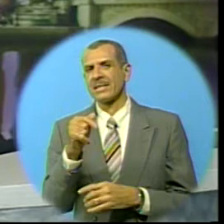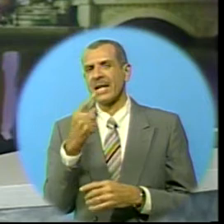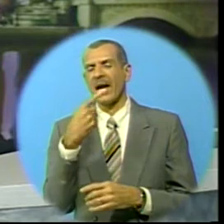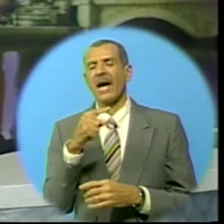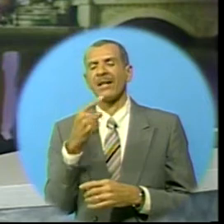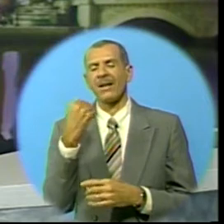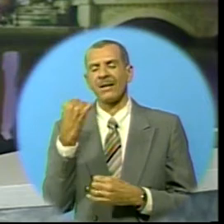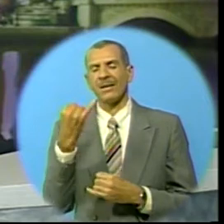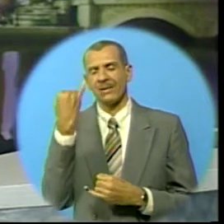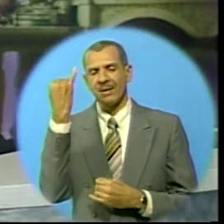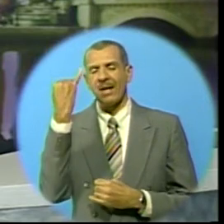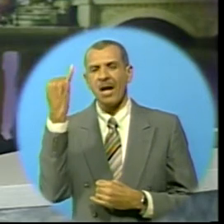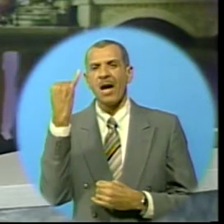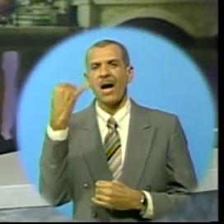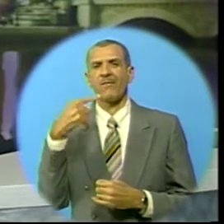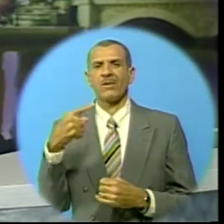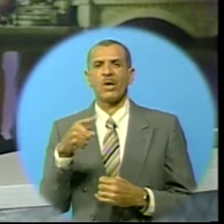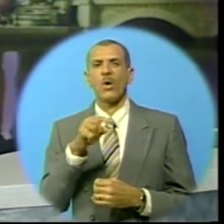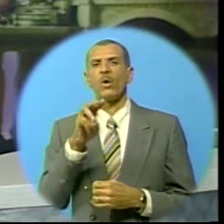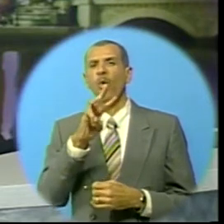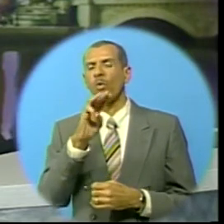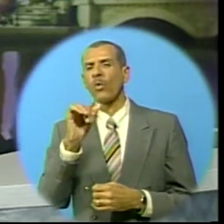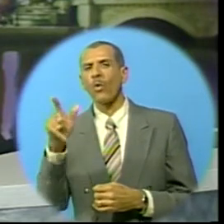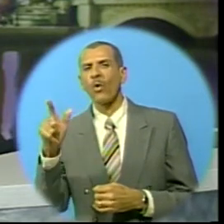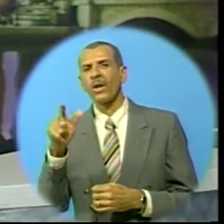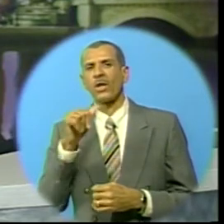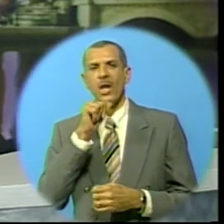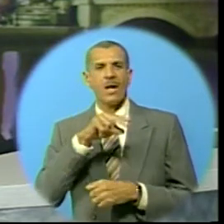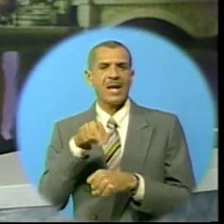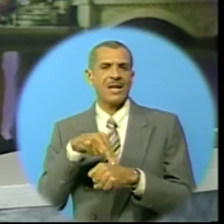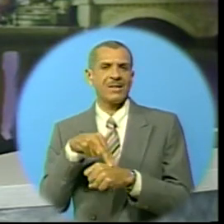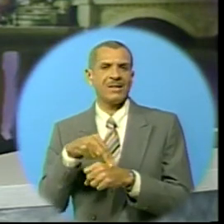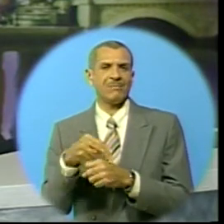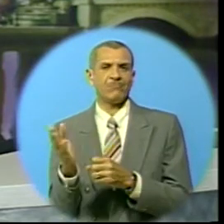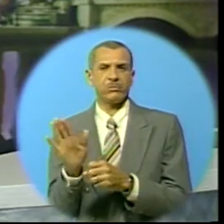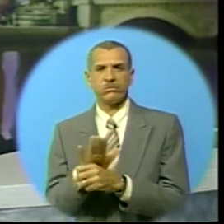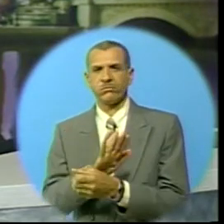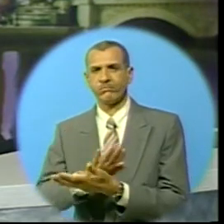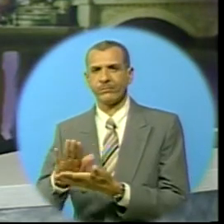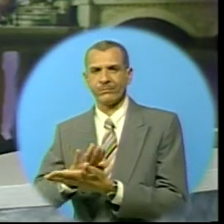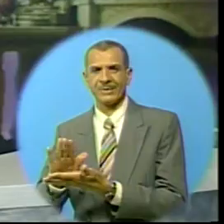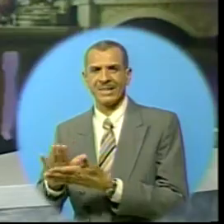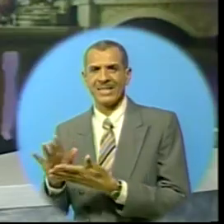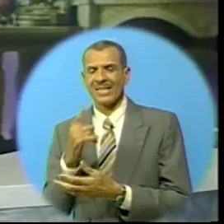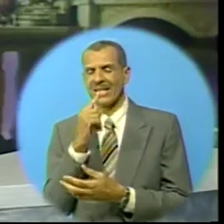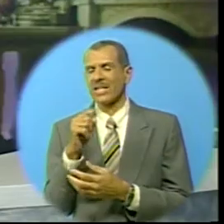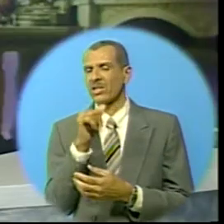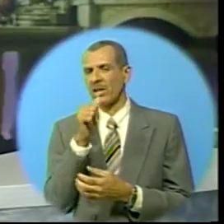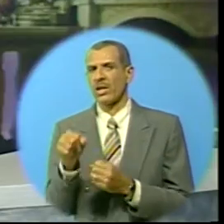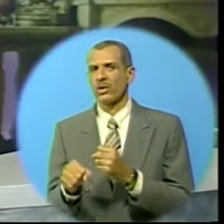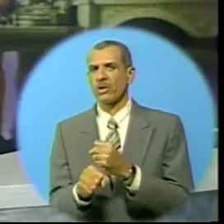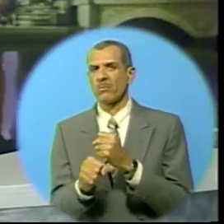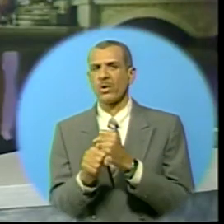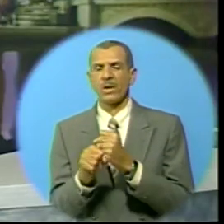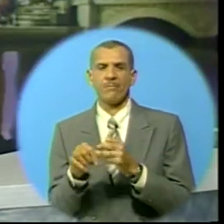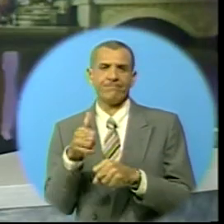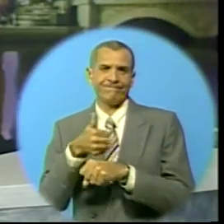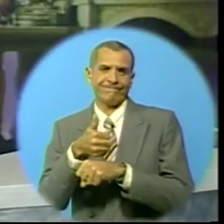about a wholesale purging of non-nationals in Barbados, saying the statistics do not support such an